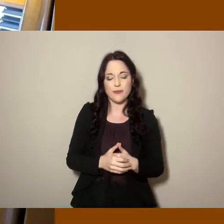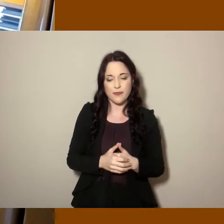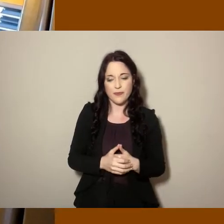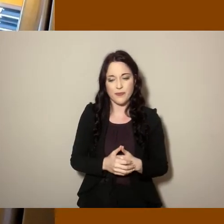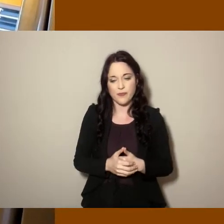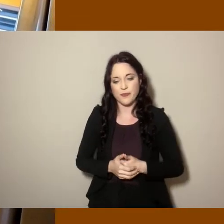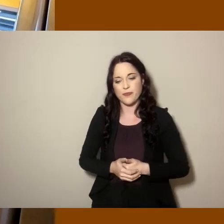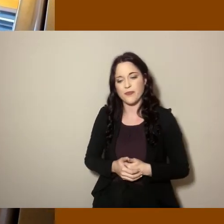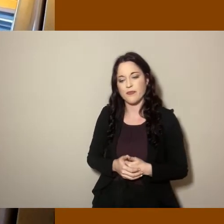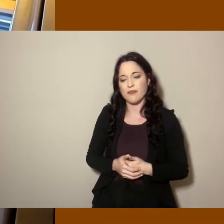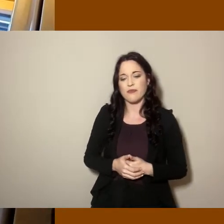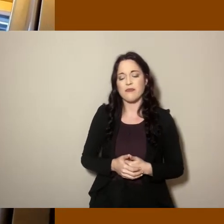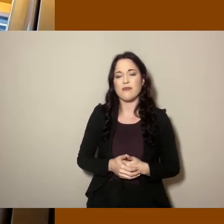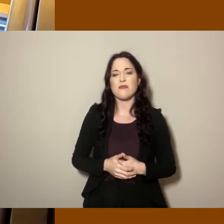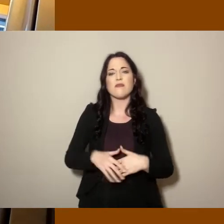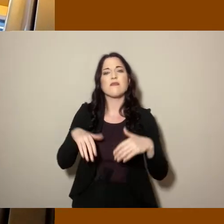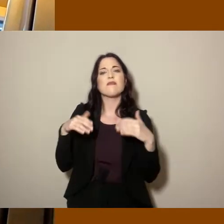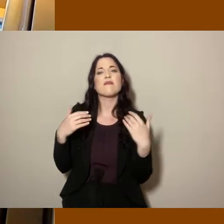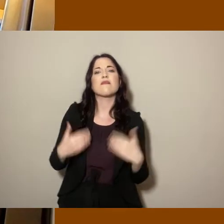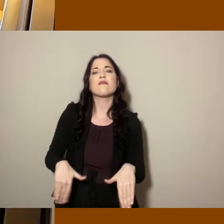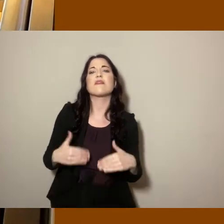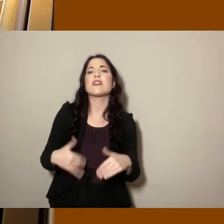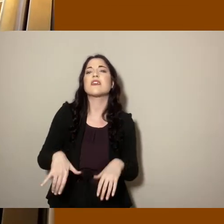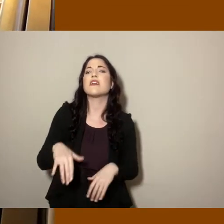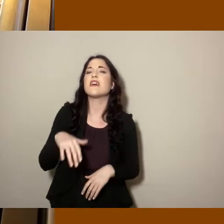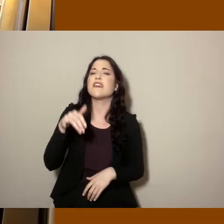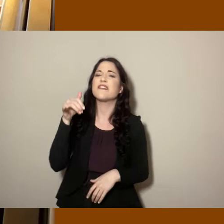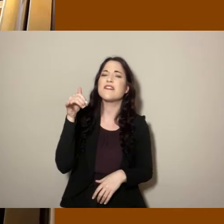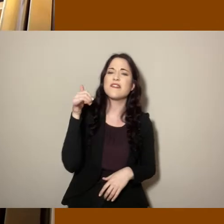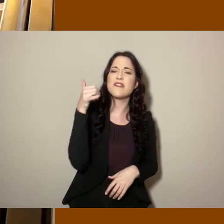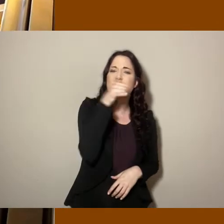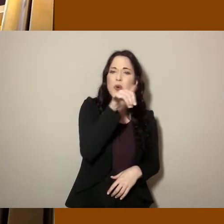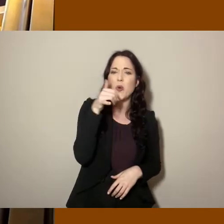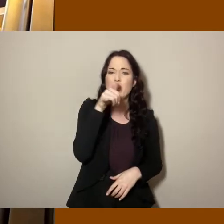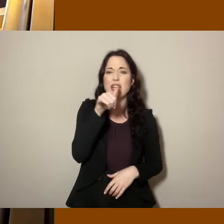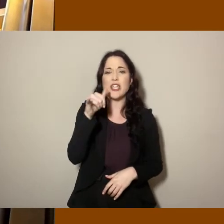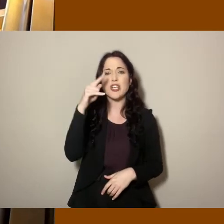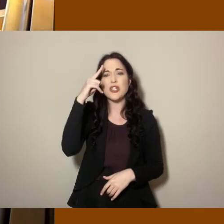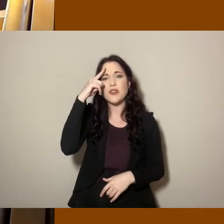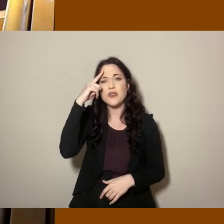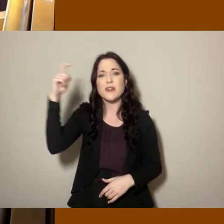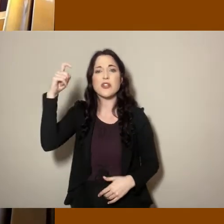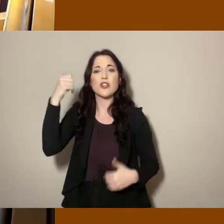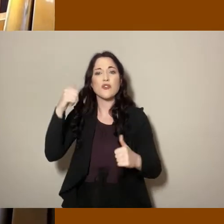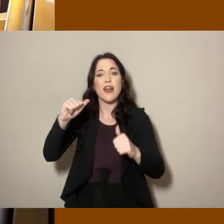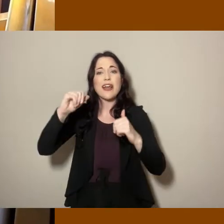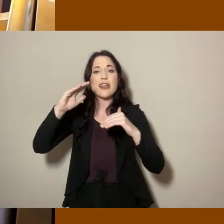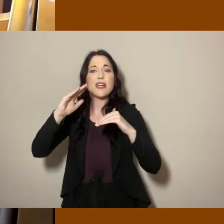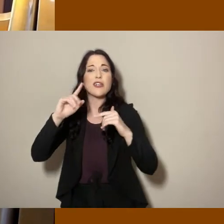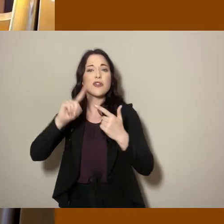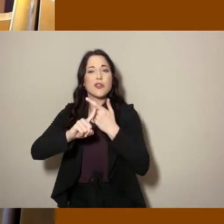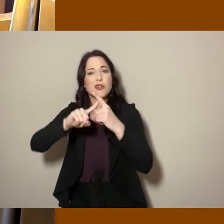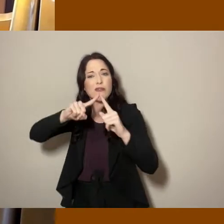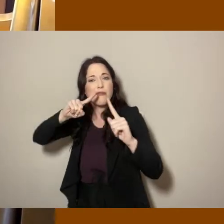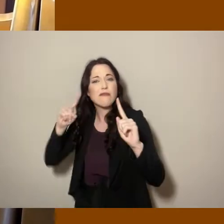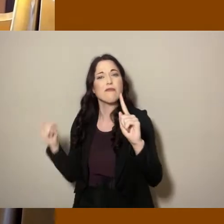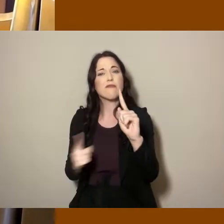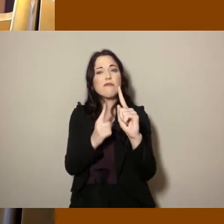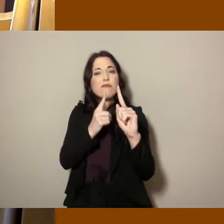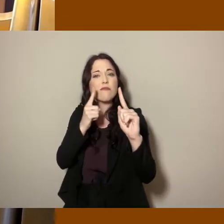Like a foolish dreamer trying to build a highway to the sky, all my